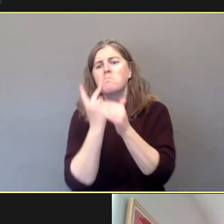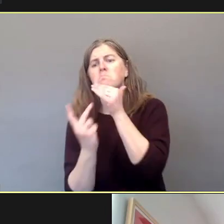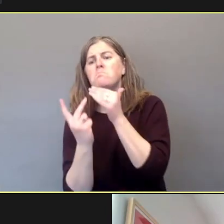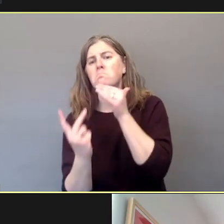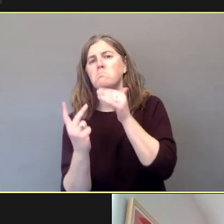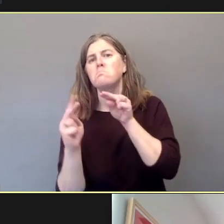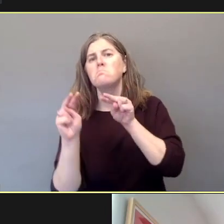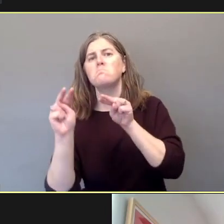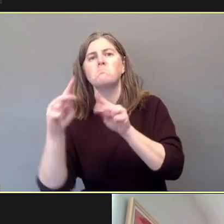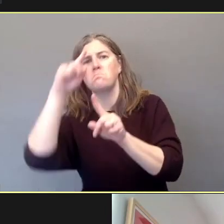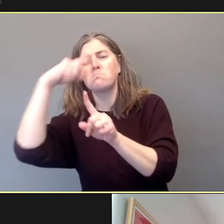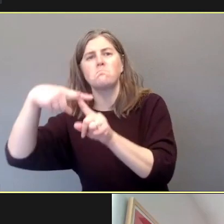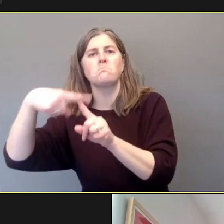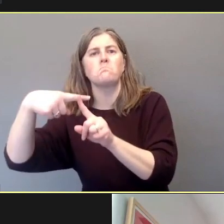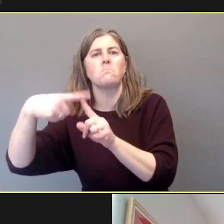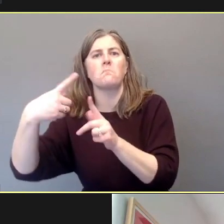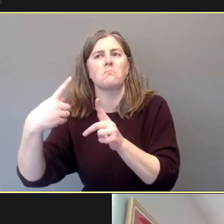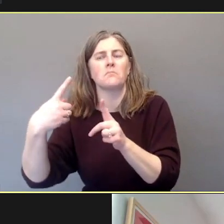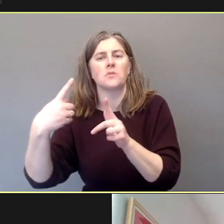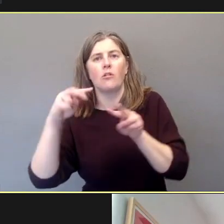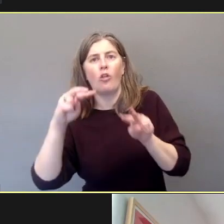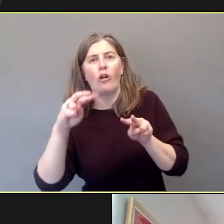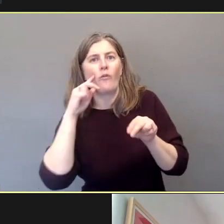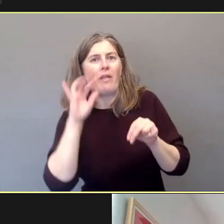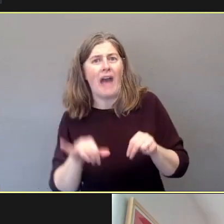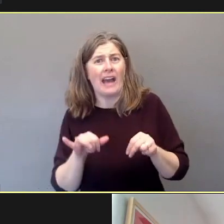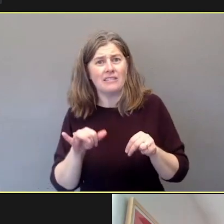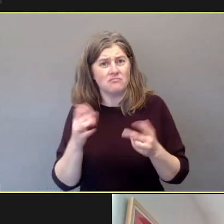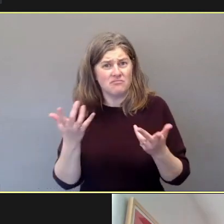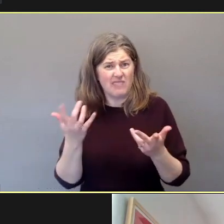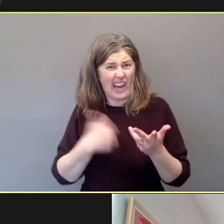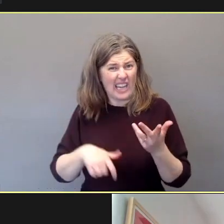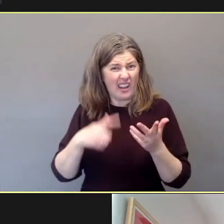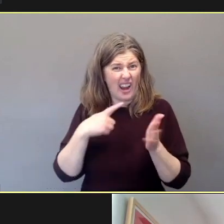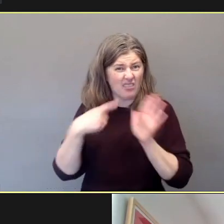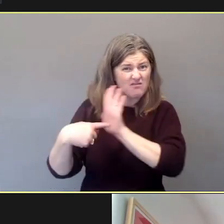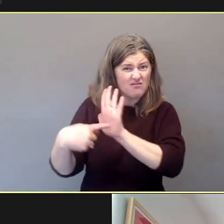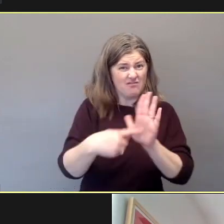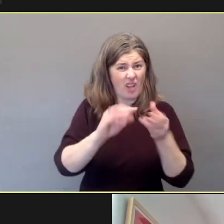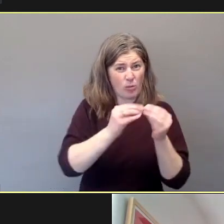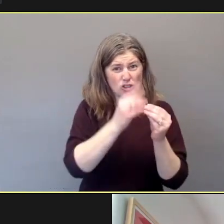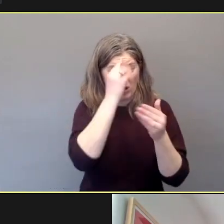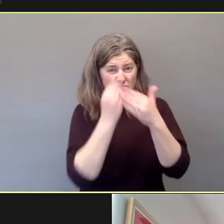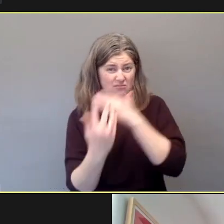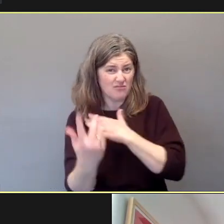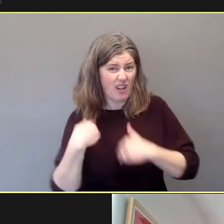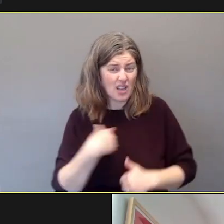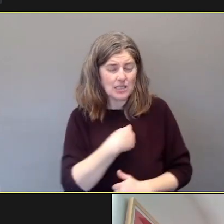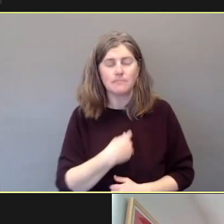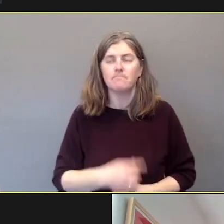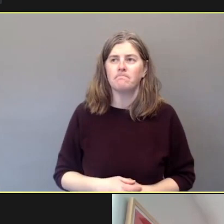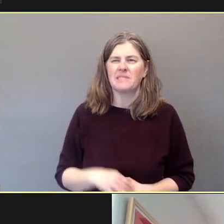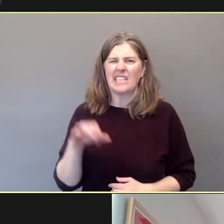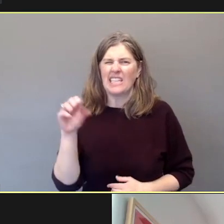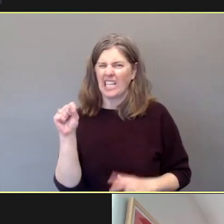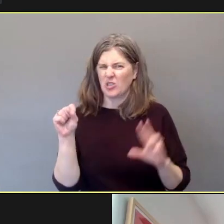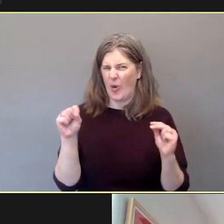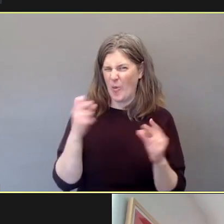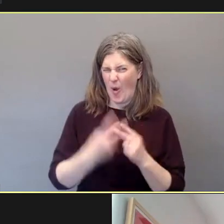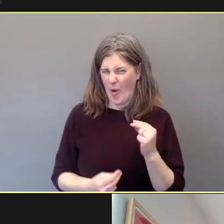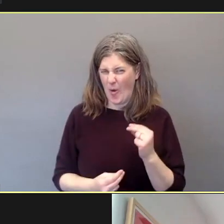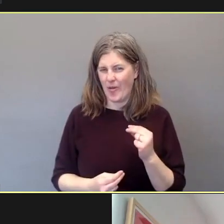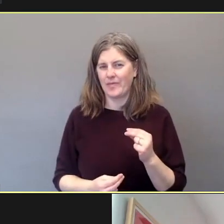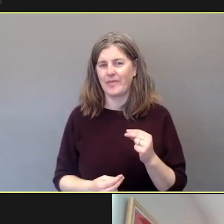of takeaway, I guess, from all this, do you think? Yeah, yes and no. I think I showed